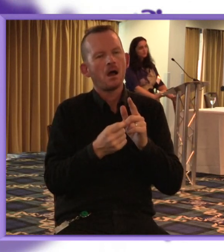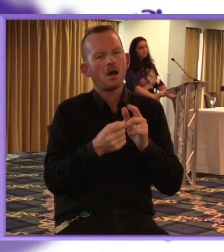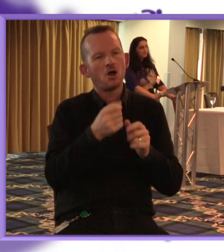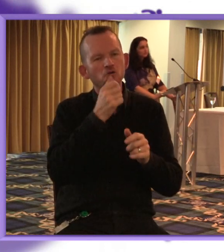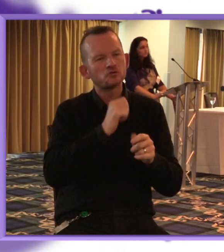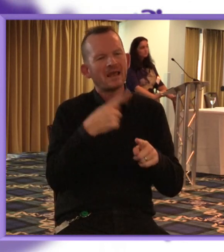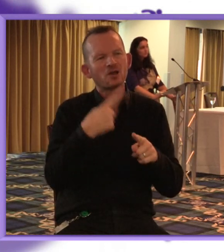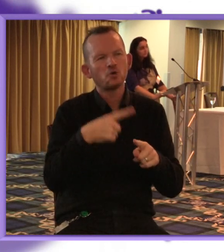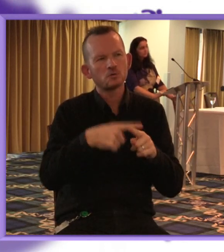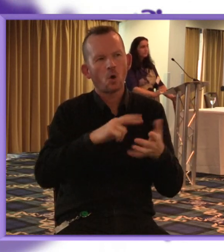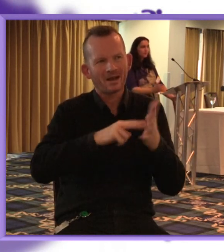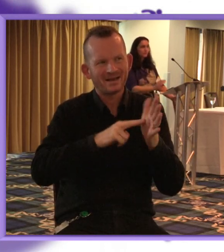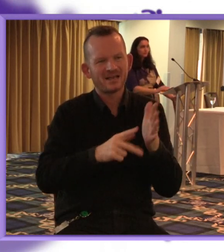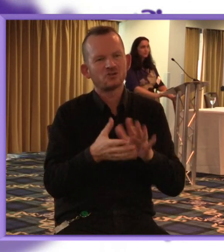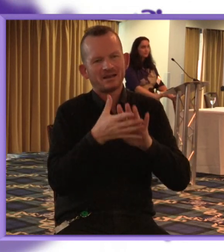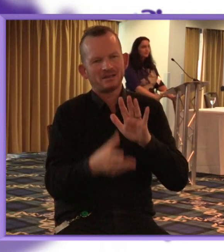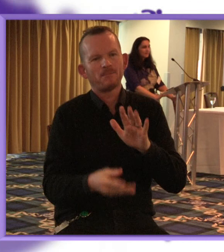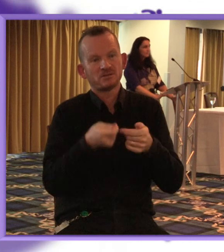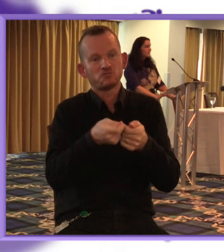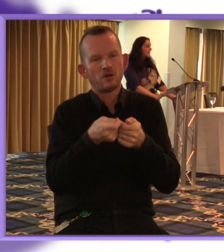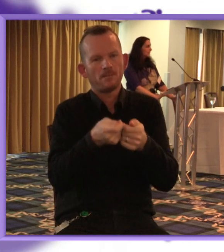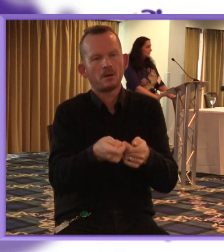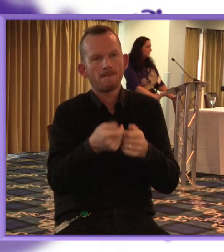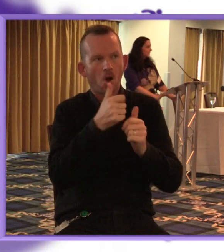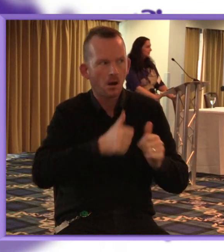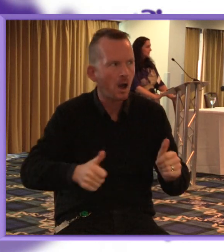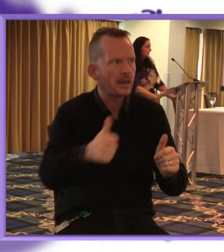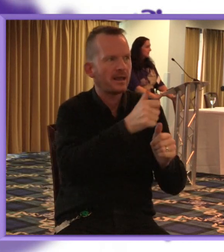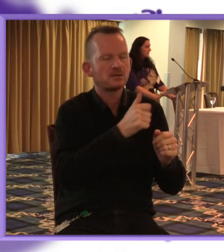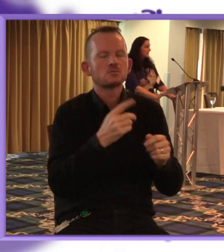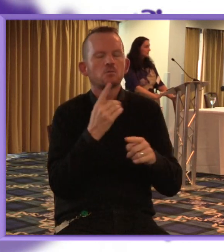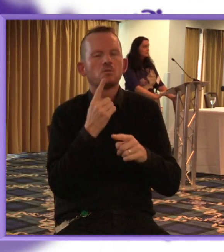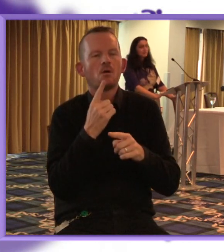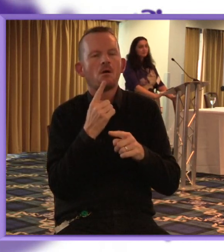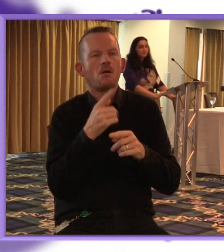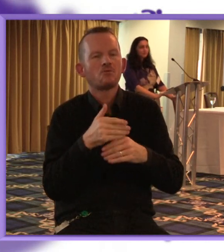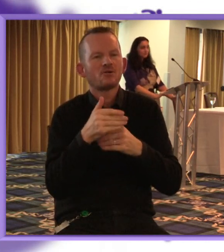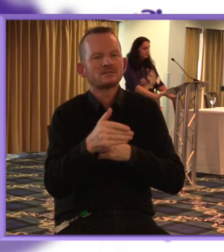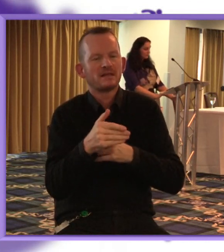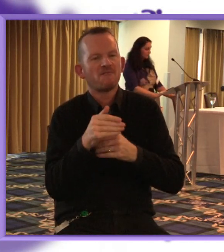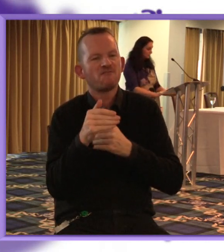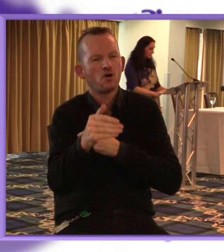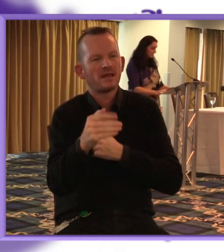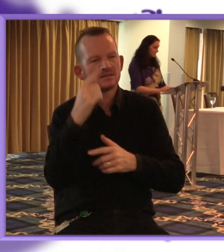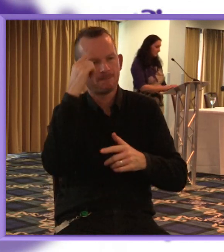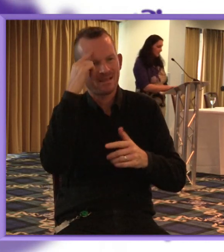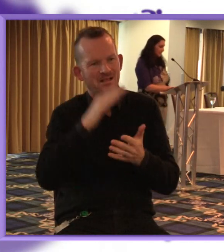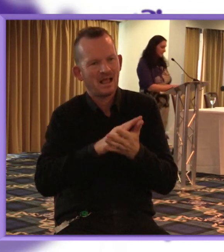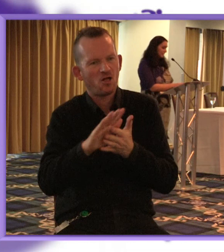acute organisations, but colleagues in the room are progressing work in terms of taking that further into mental health and community